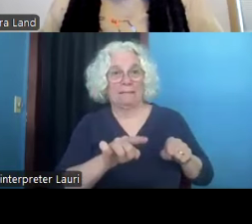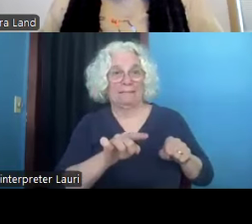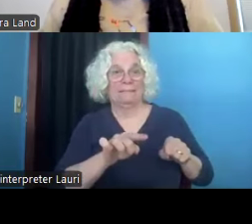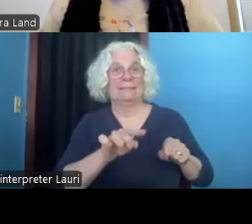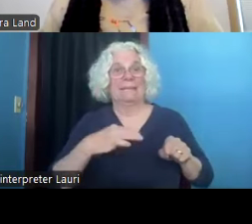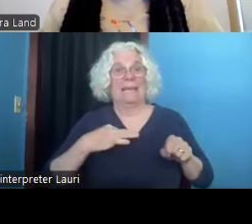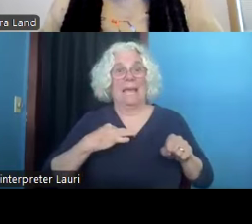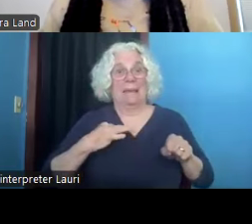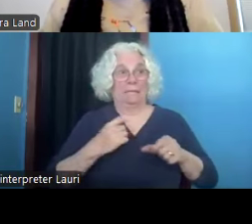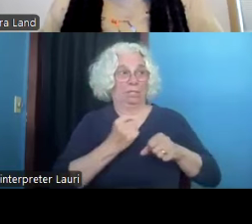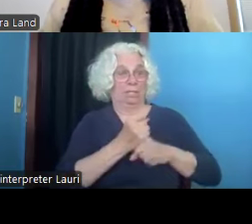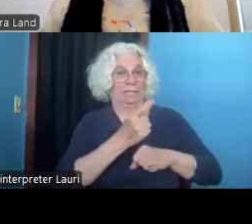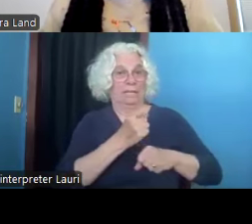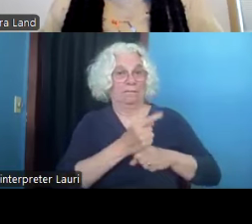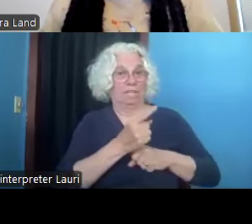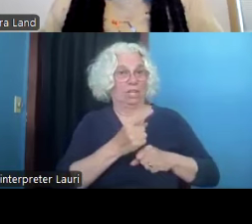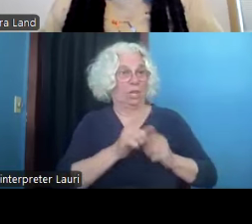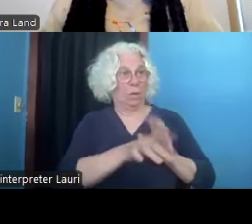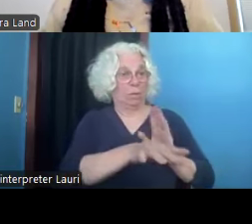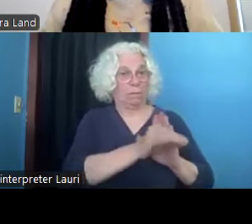invest in amazing leaders each year.